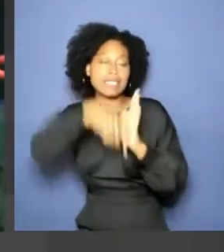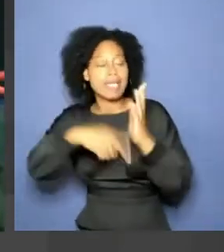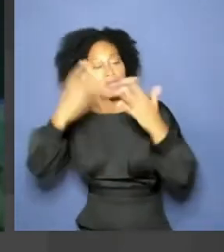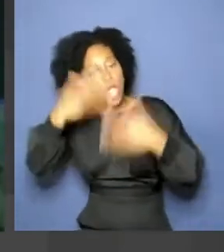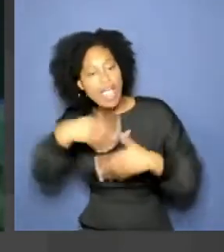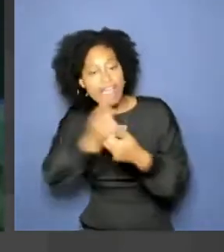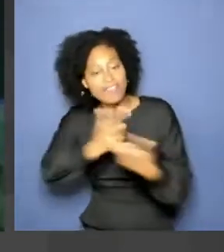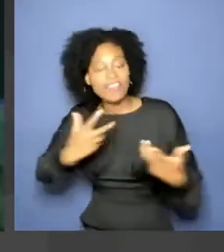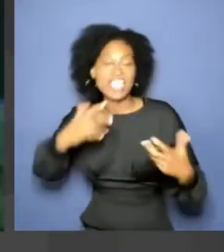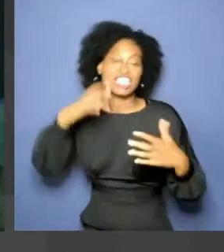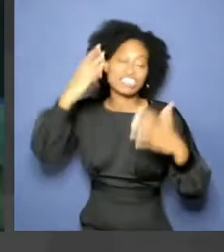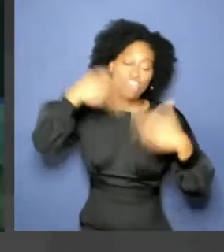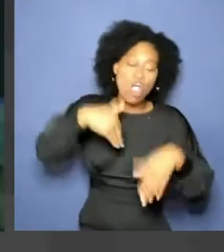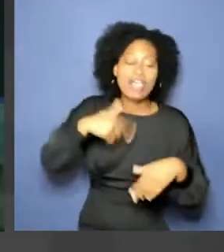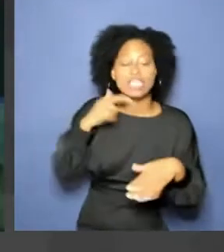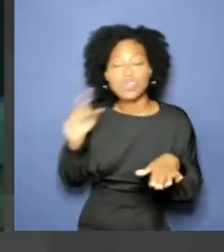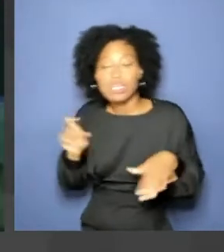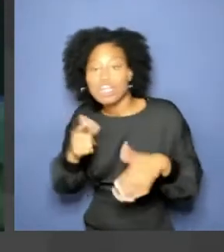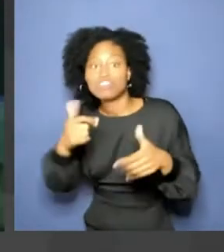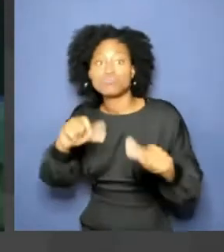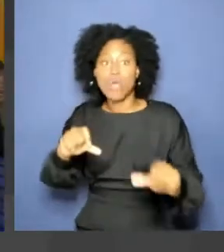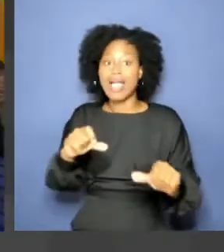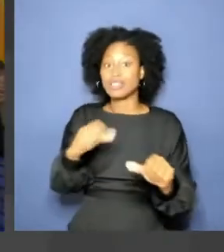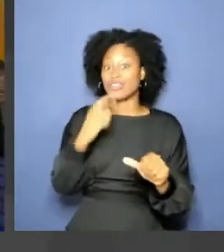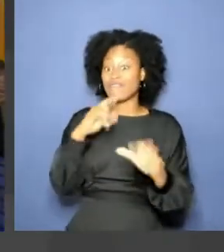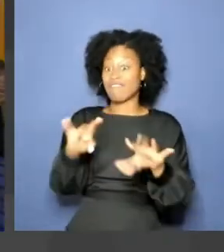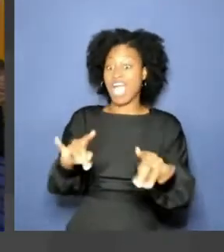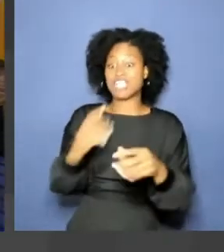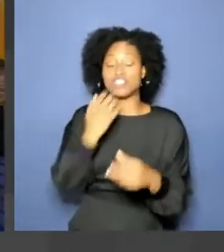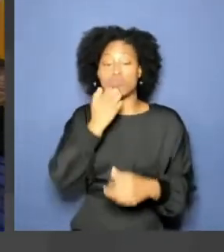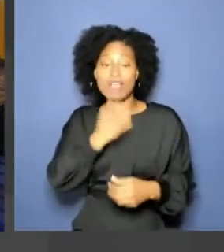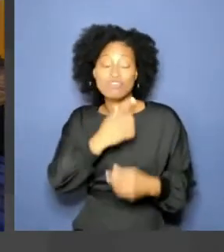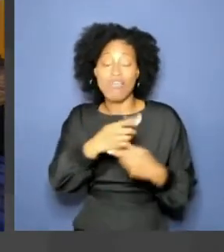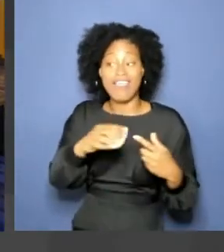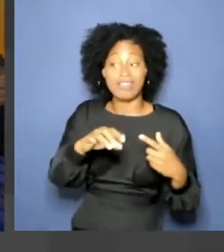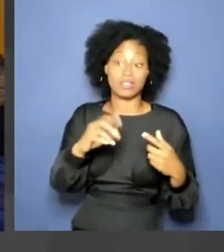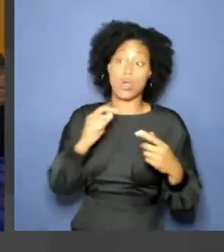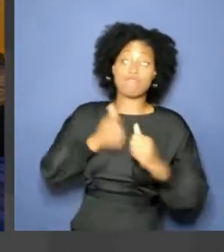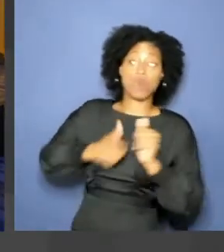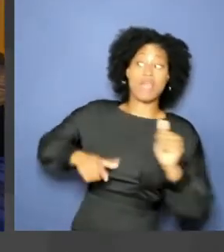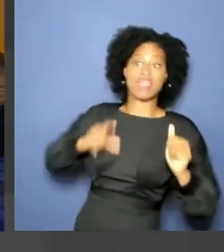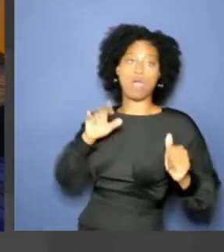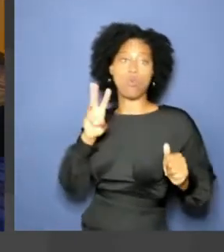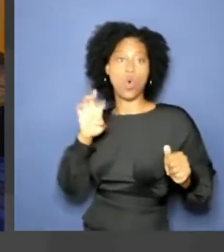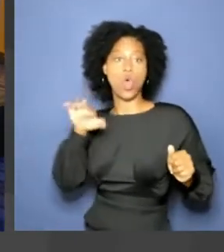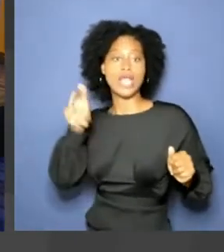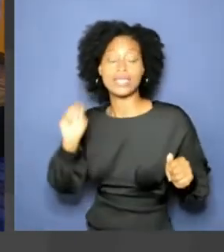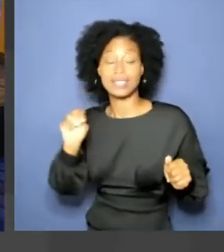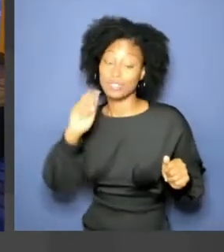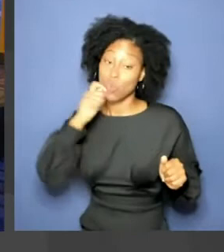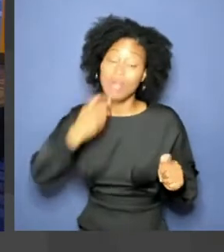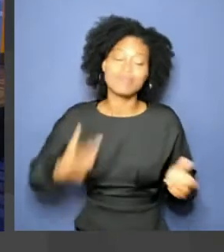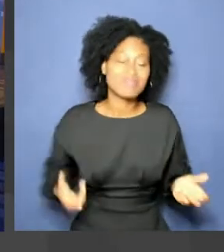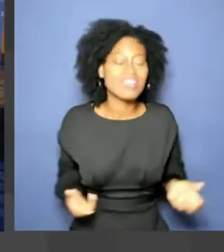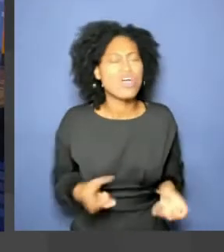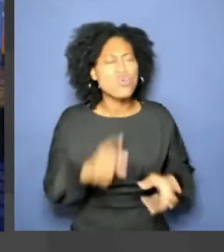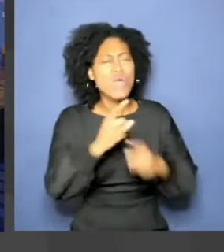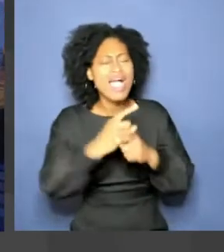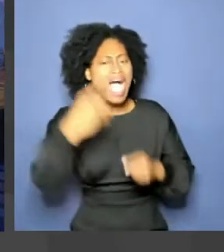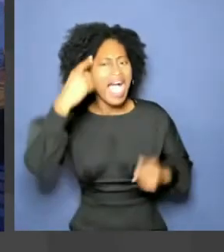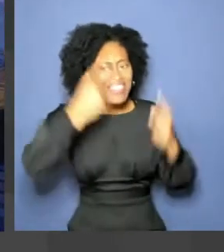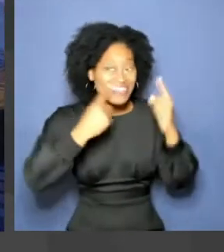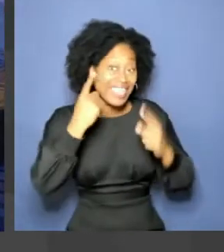find the treasures, trying to avoid the warden. I think it's something really exciting with that. It's really, really cool. I mean, I think you have definitely upped